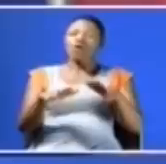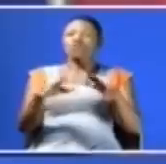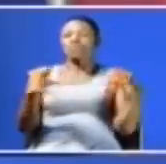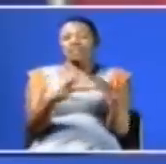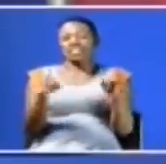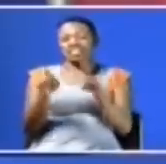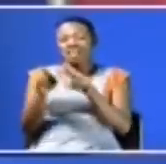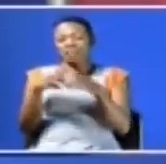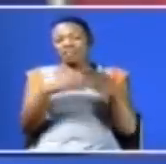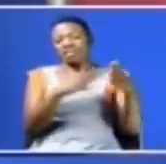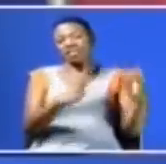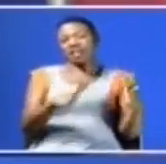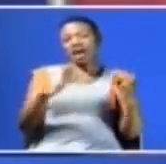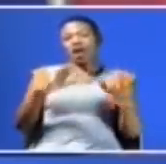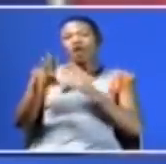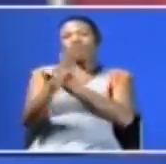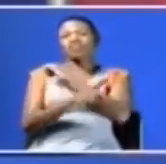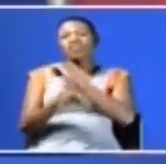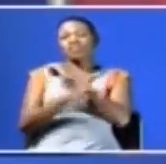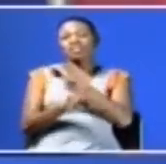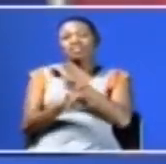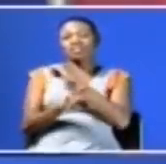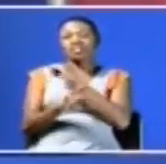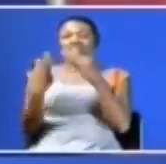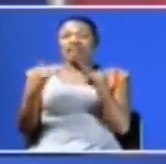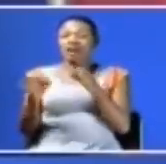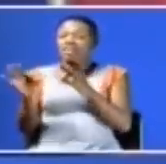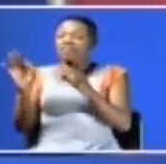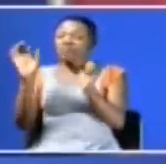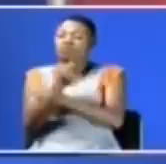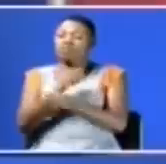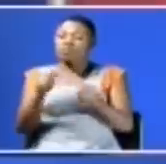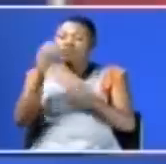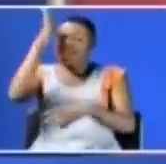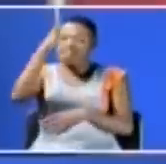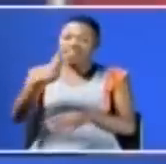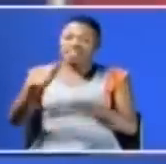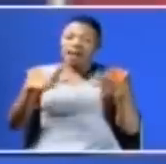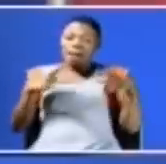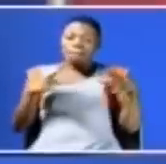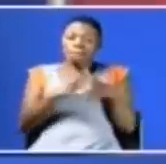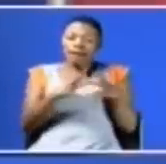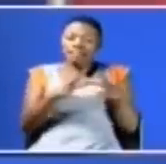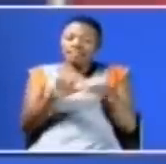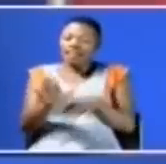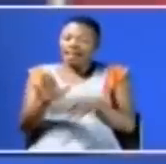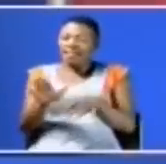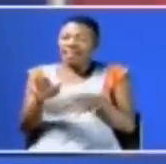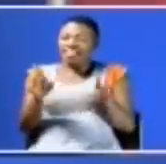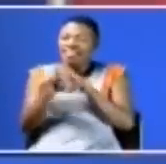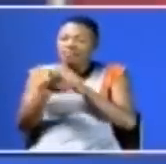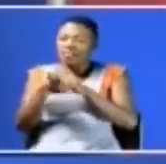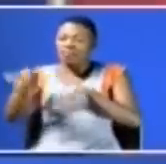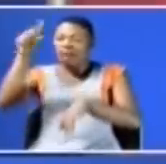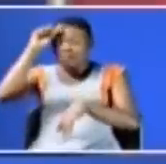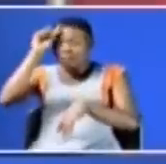country. So to the extent that you are not able to give direction to your own party, and by extension to your own